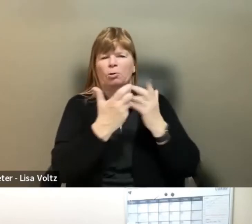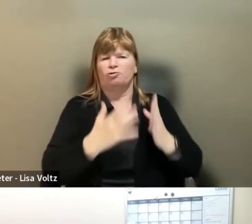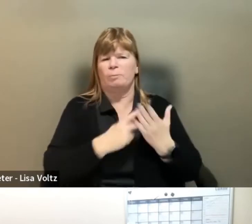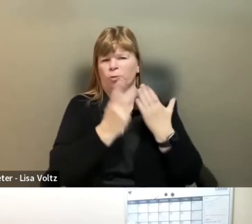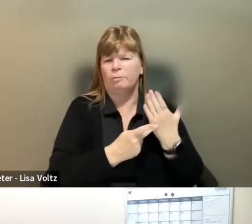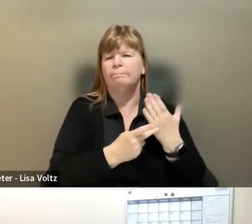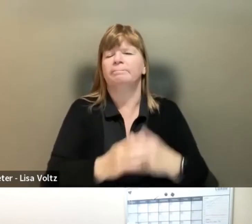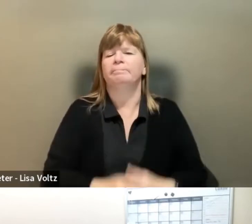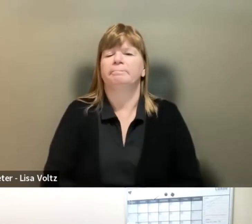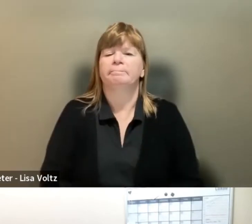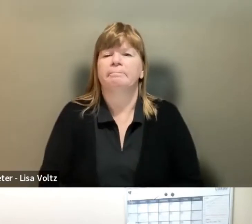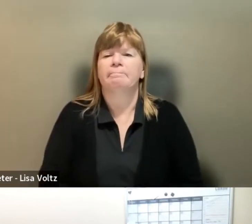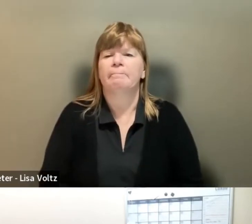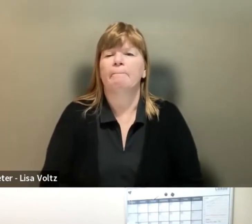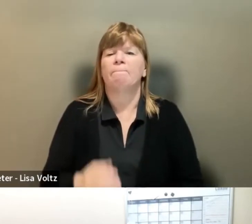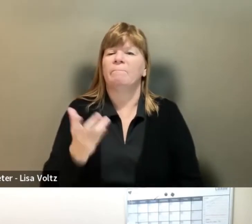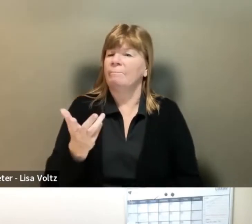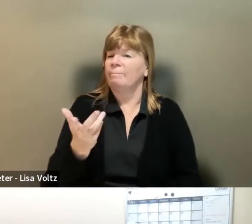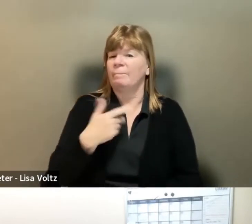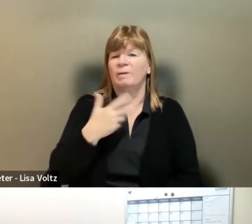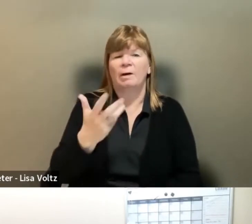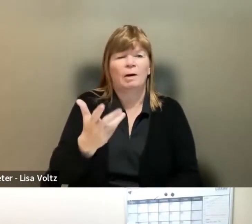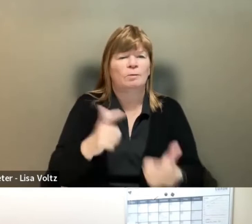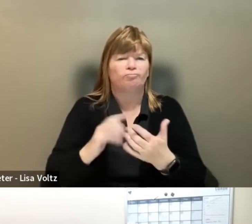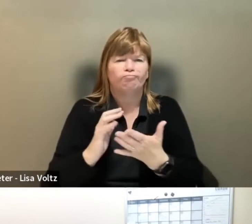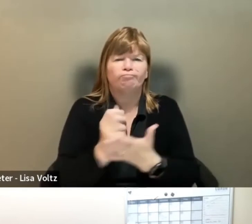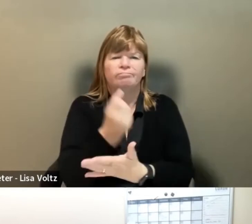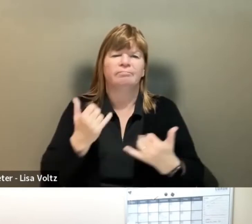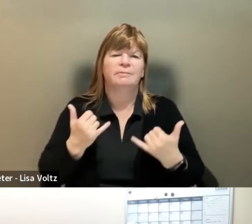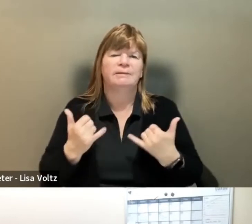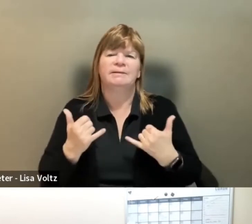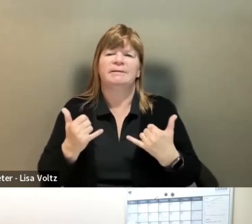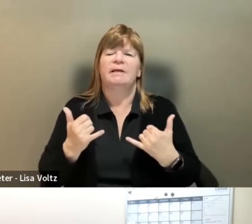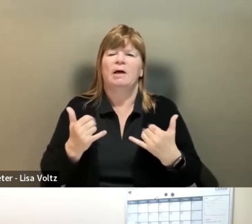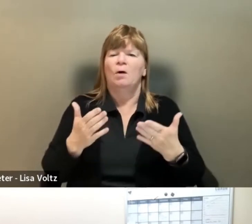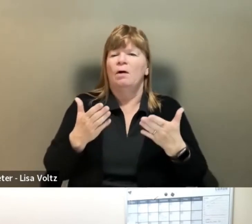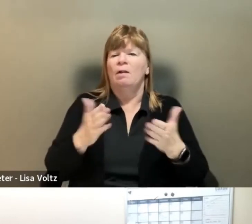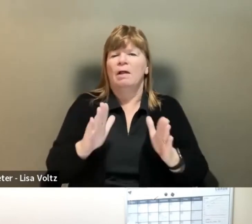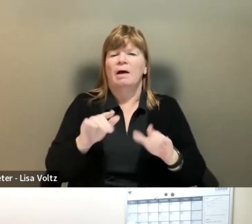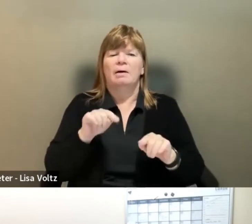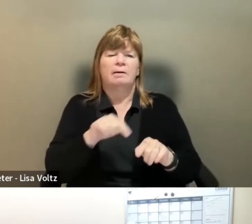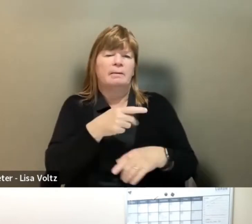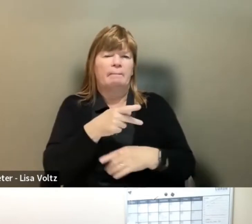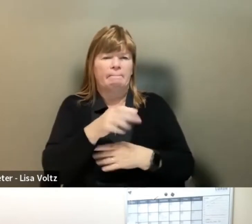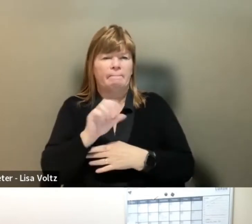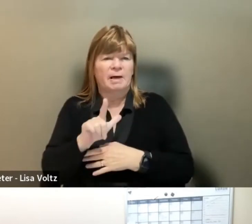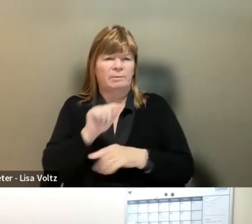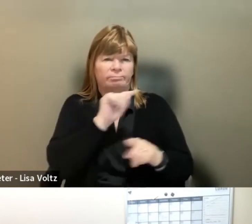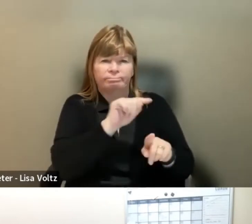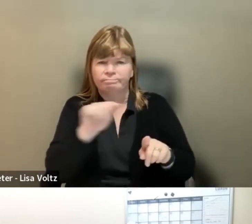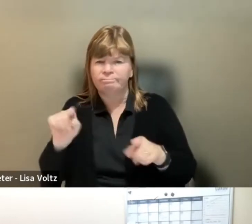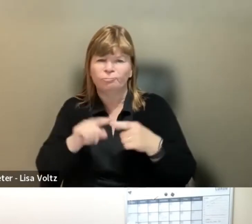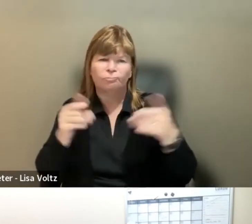So I would love to just take a few minutes to allow our panelists to